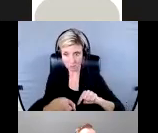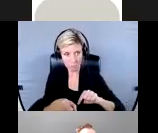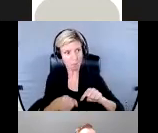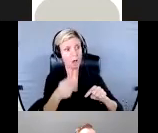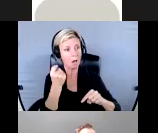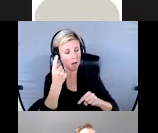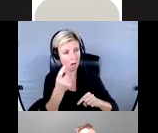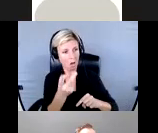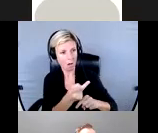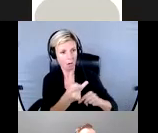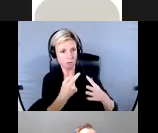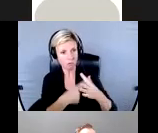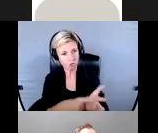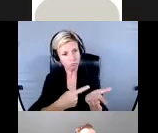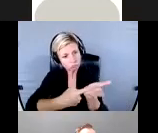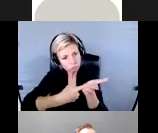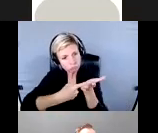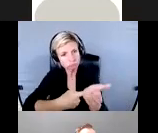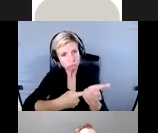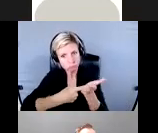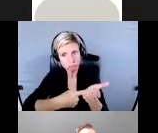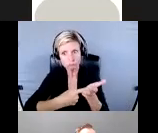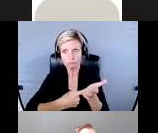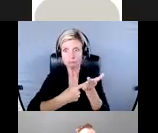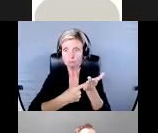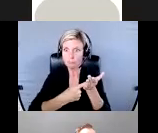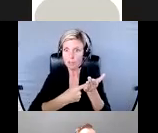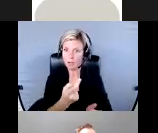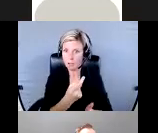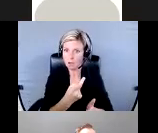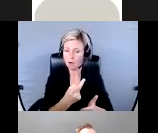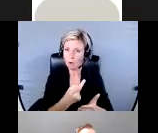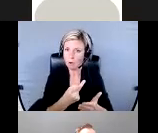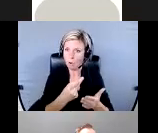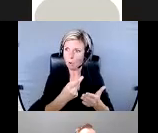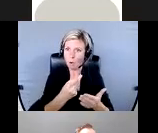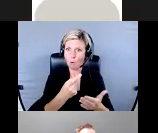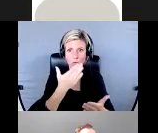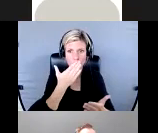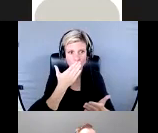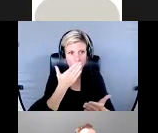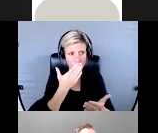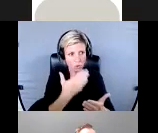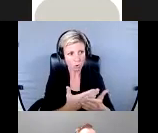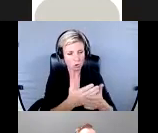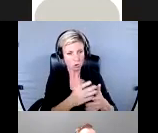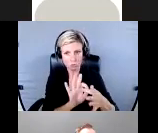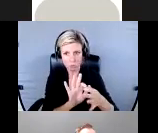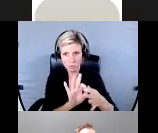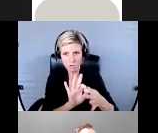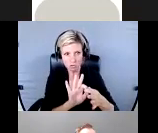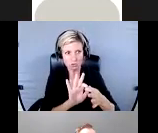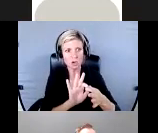relationship. And it was such a wonderful outcome. She didn't get everything she was looking for, but she